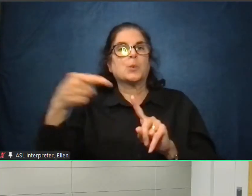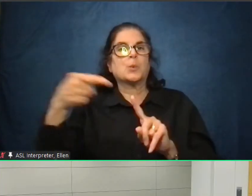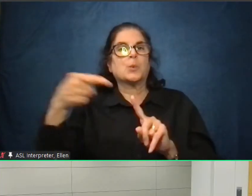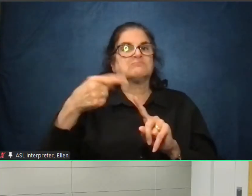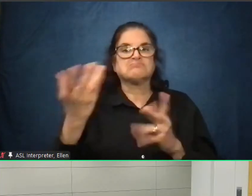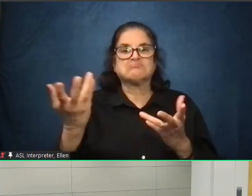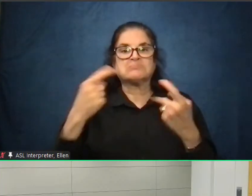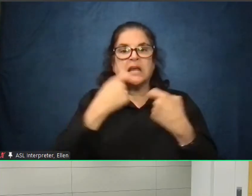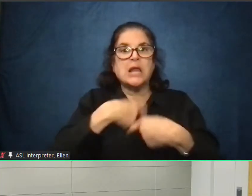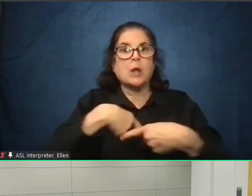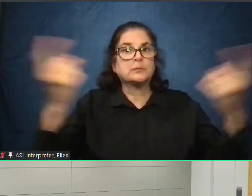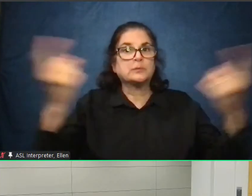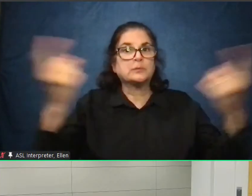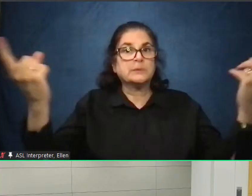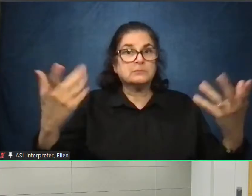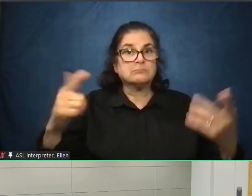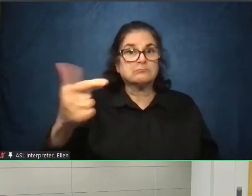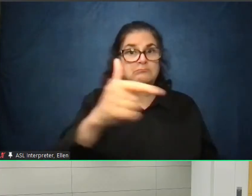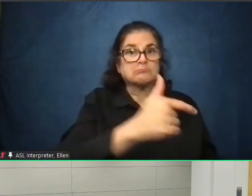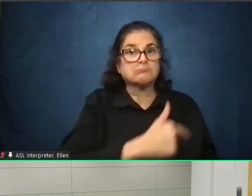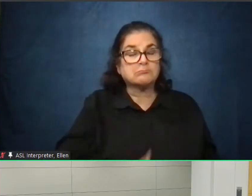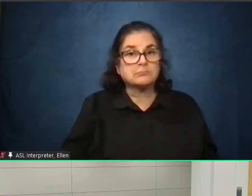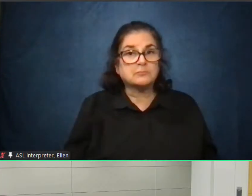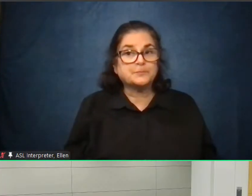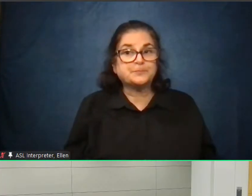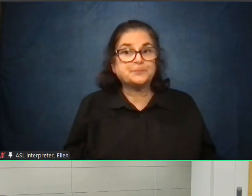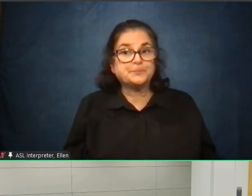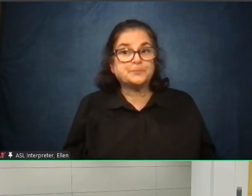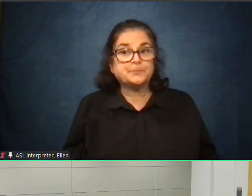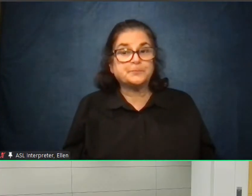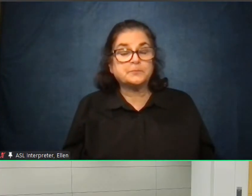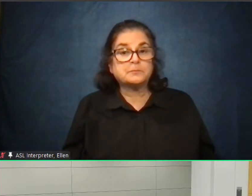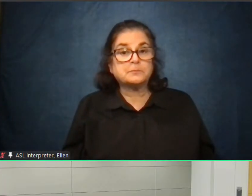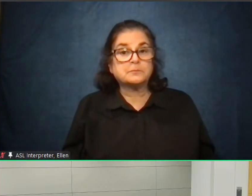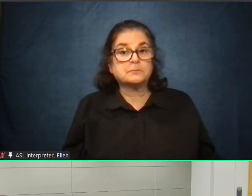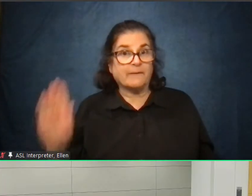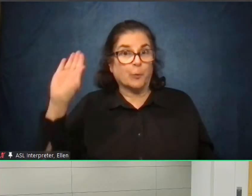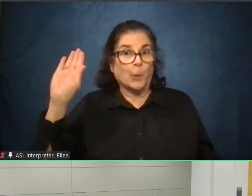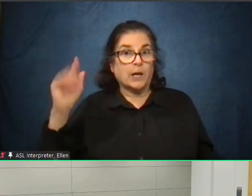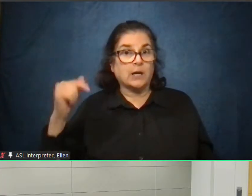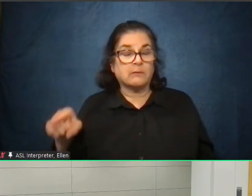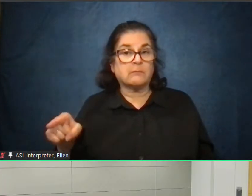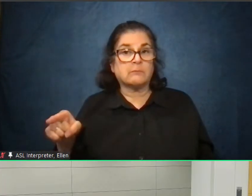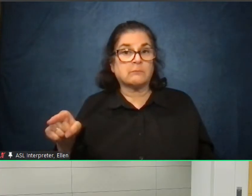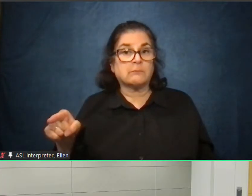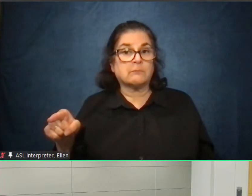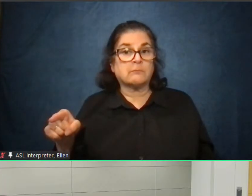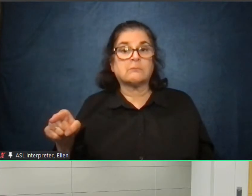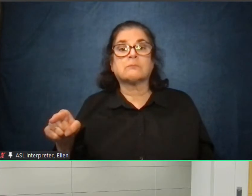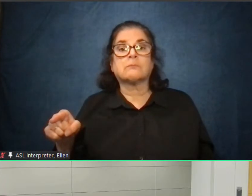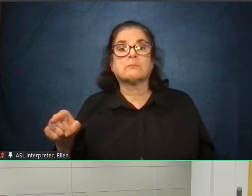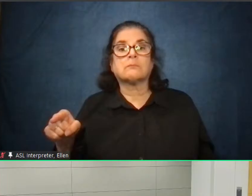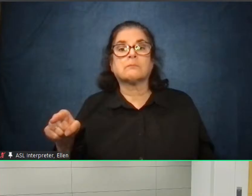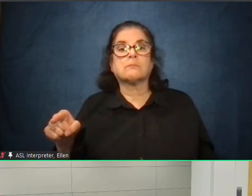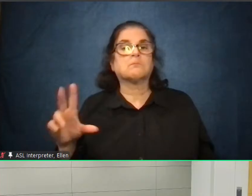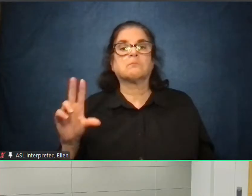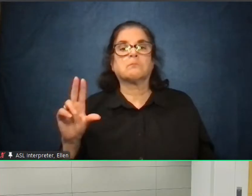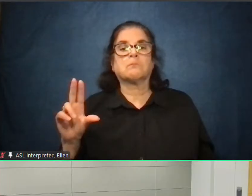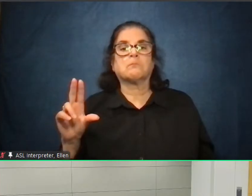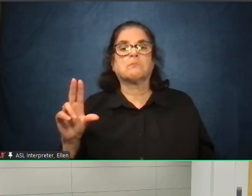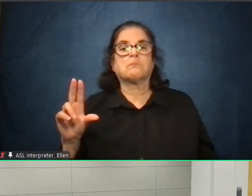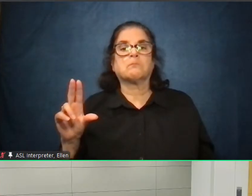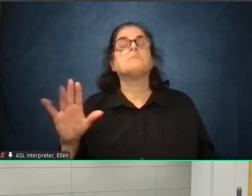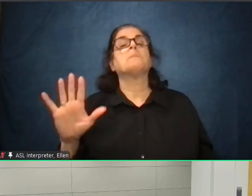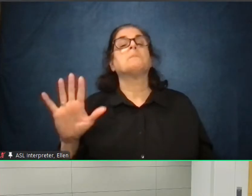share? I have one. Oh, virtually, no. So I do want